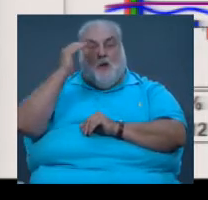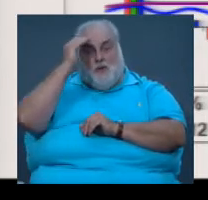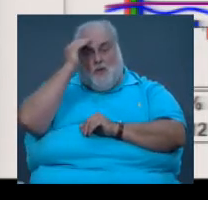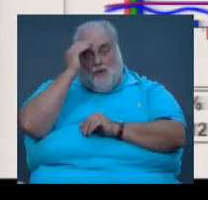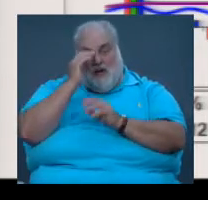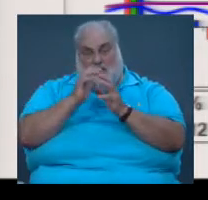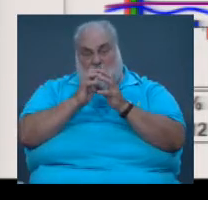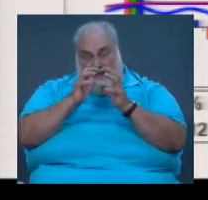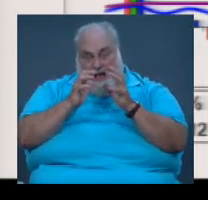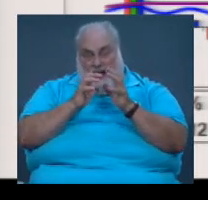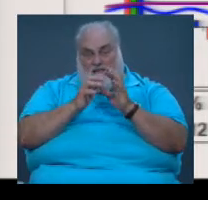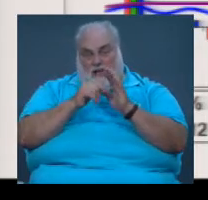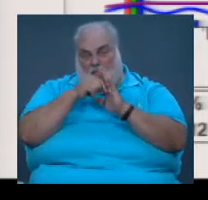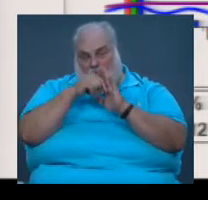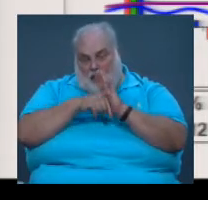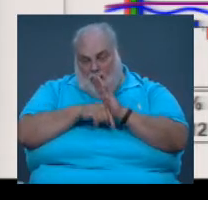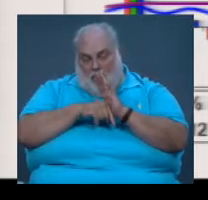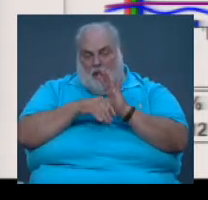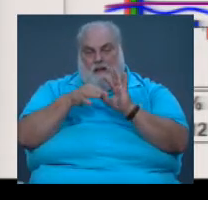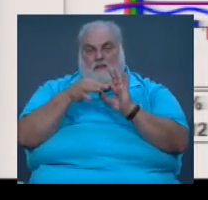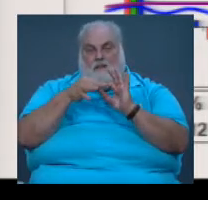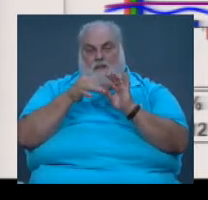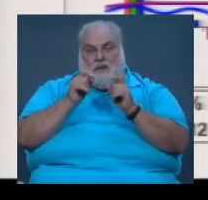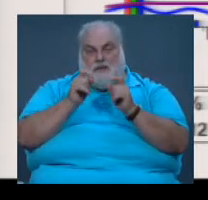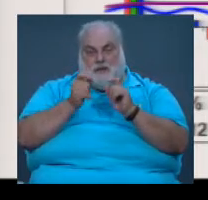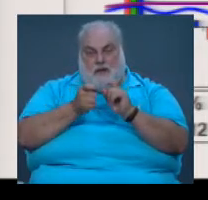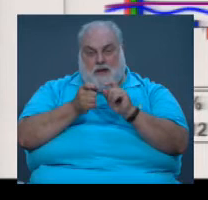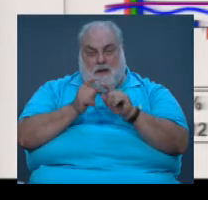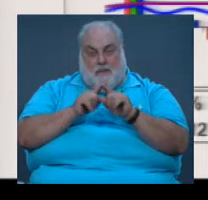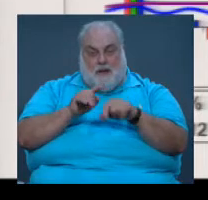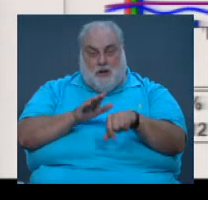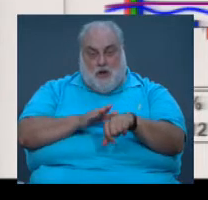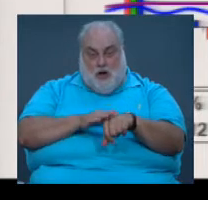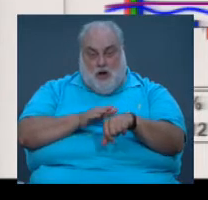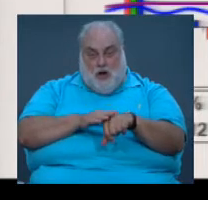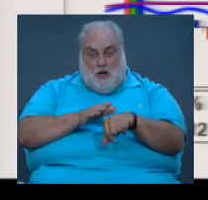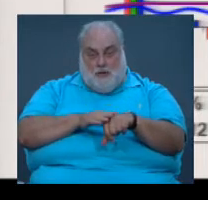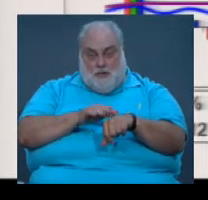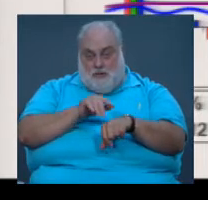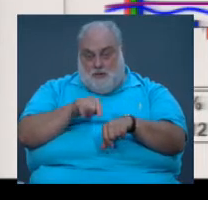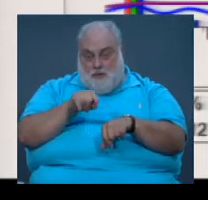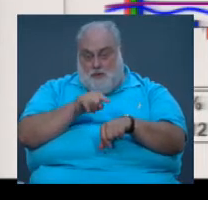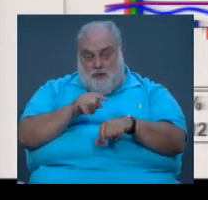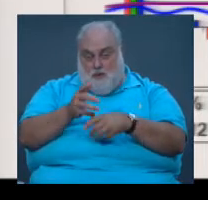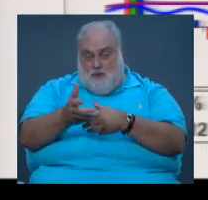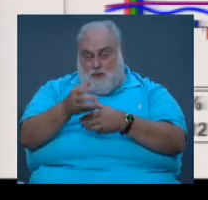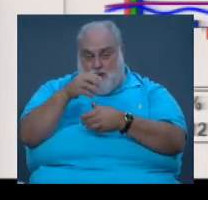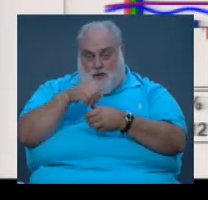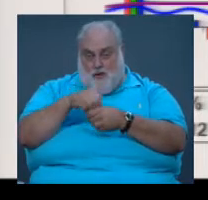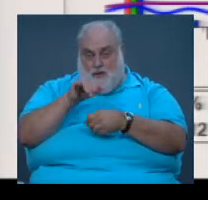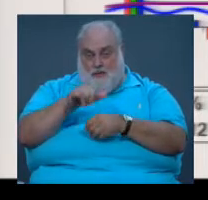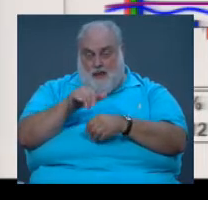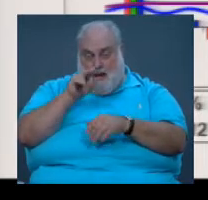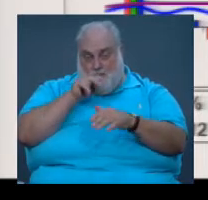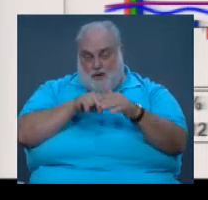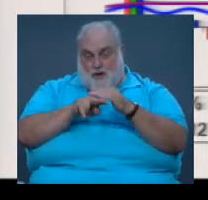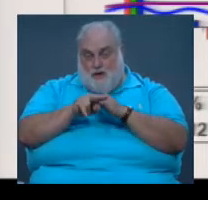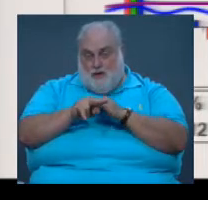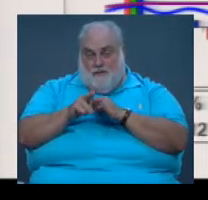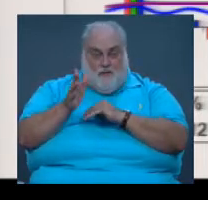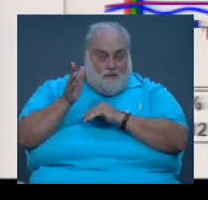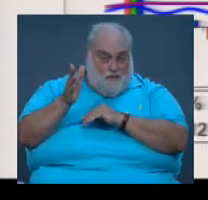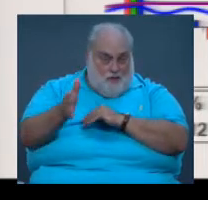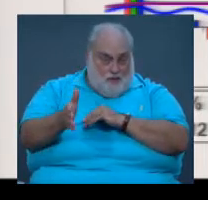that one variance. I just want to caution you that we do not want to include that in any of our projections for the